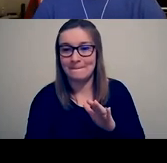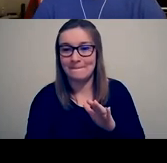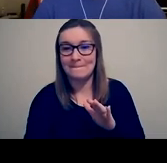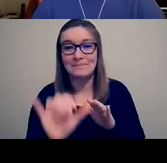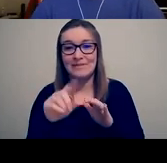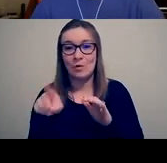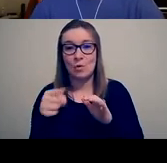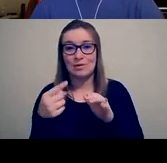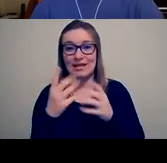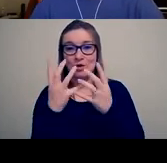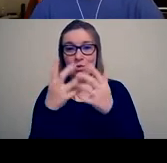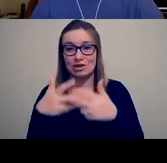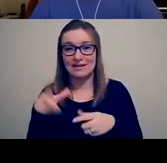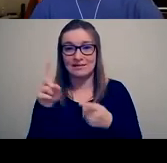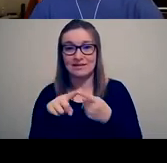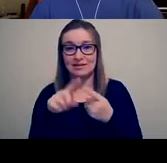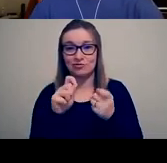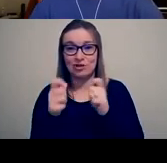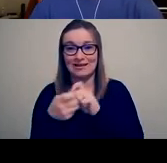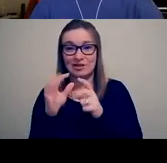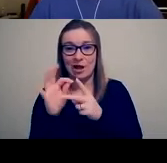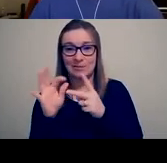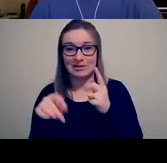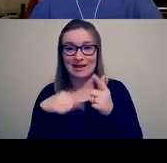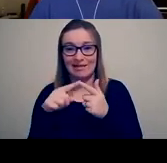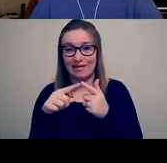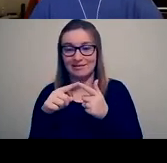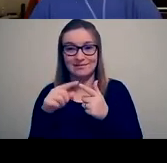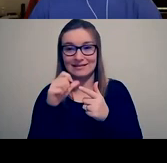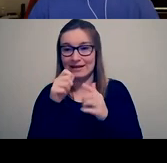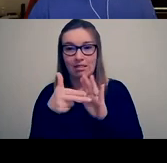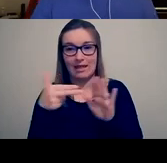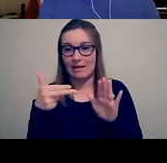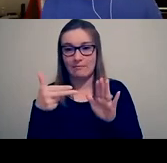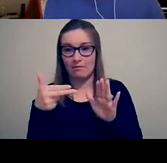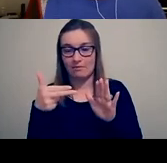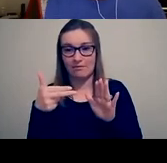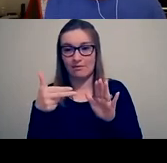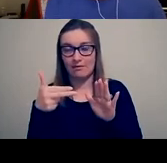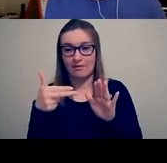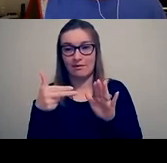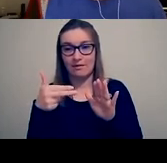That only works until she changes the option. And then that option, you know, doesn't label the form element. So